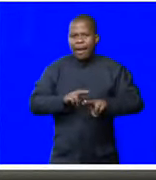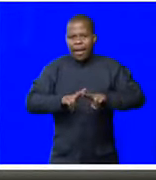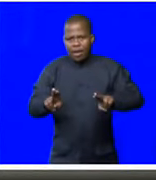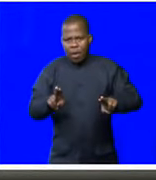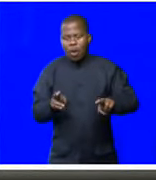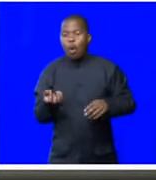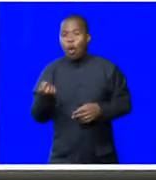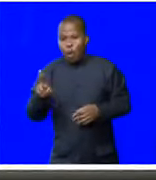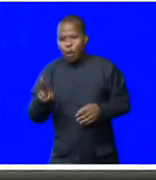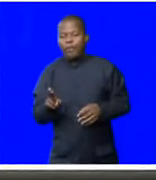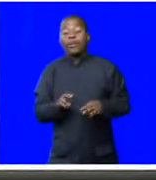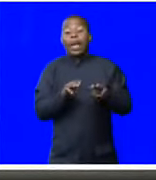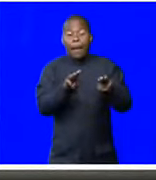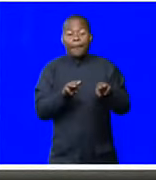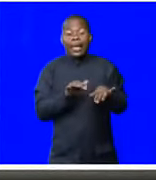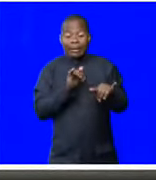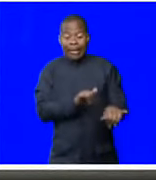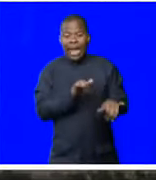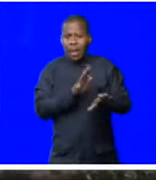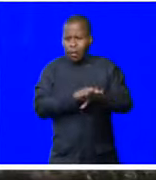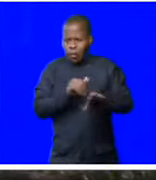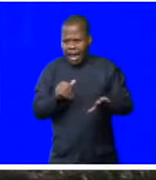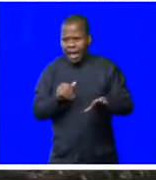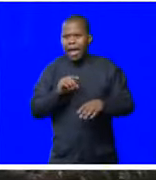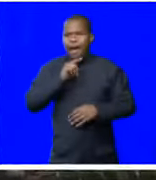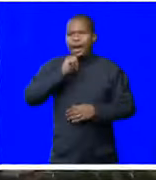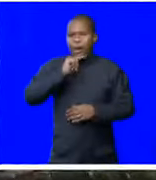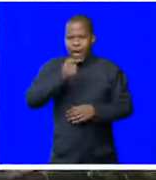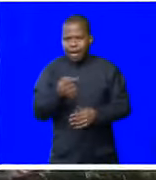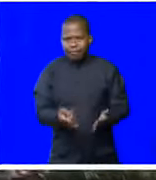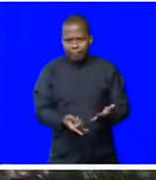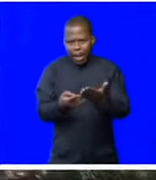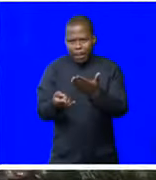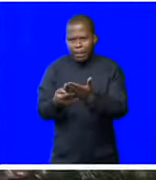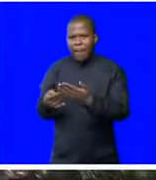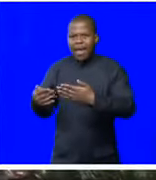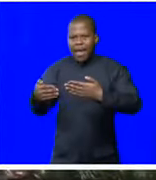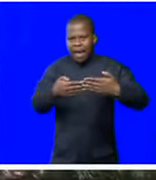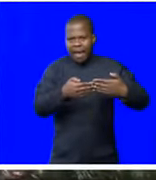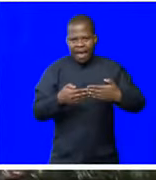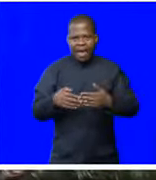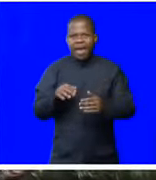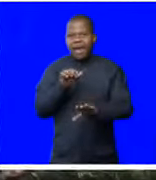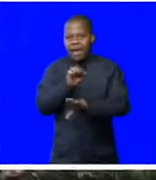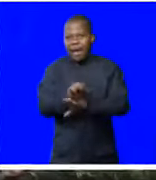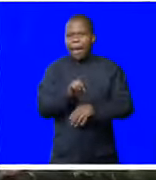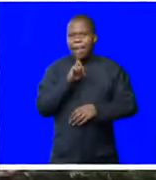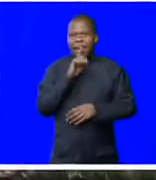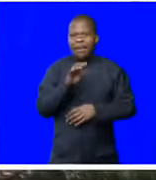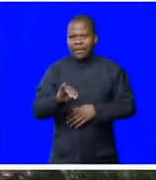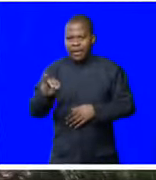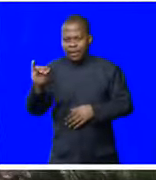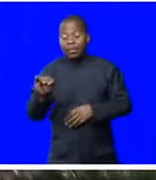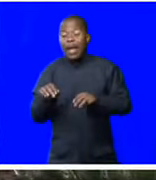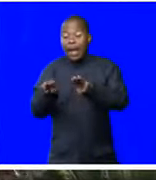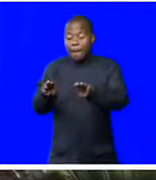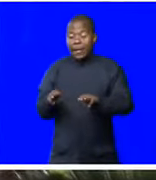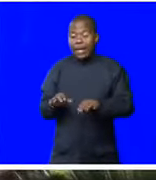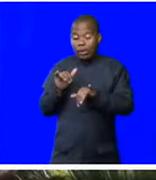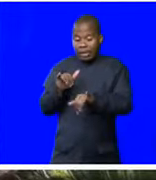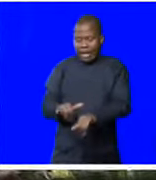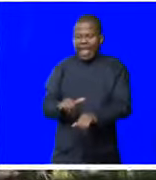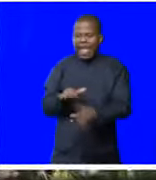we intervene, we do come in, but while preparing for that, for him to find a place to